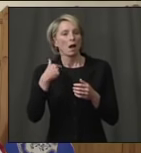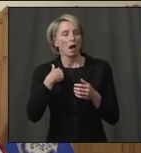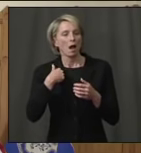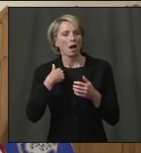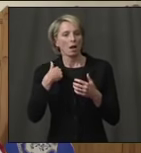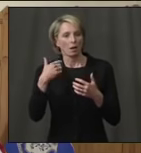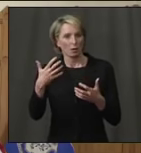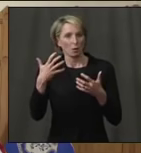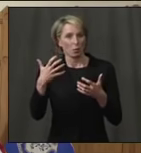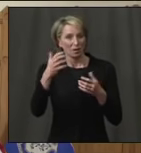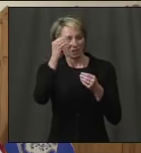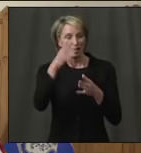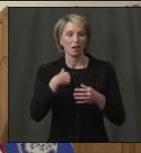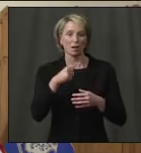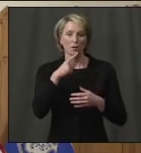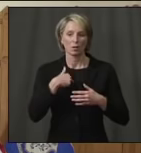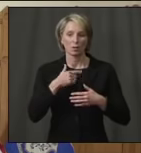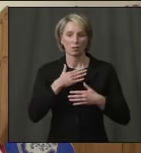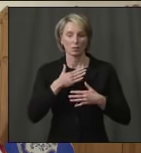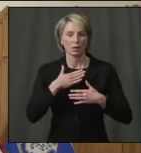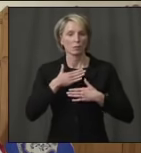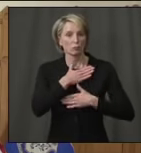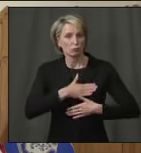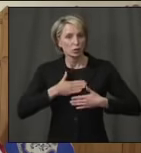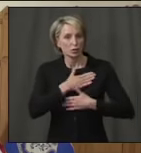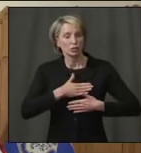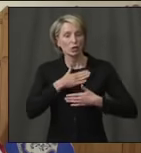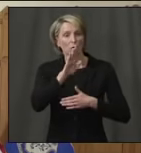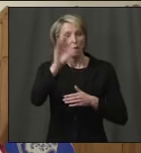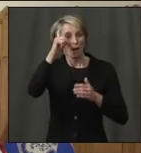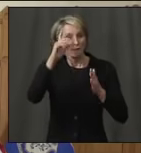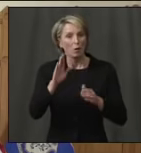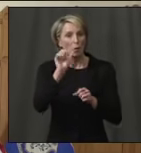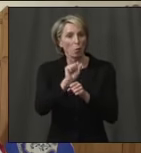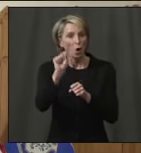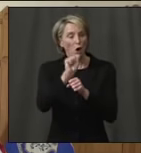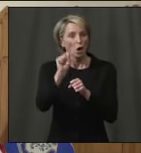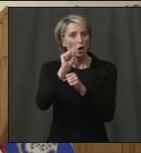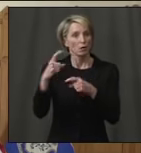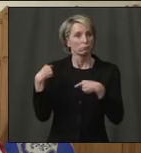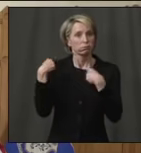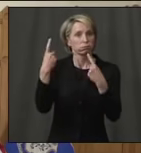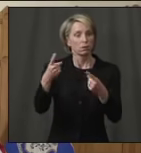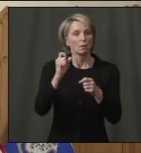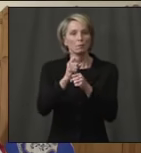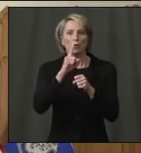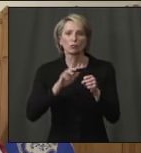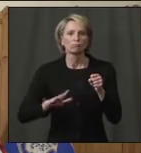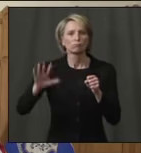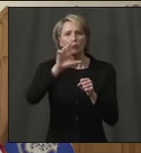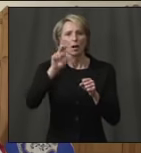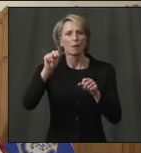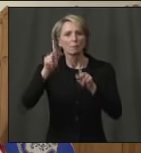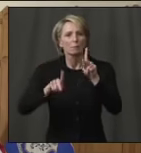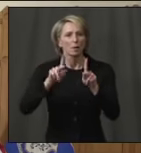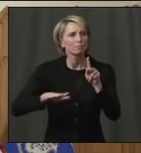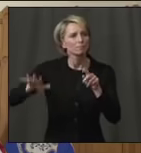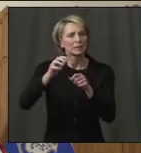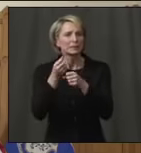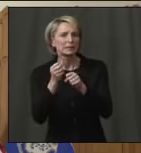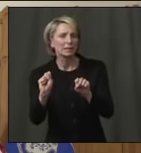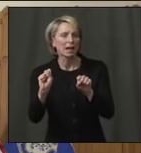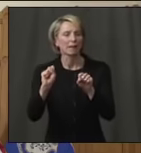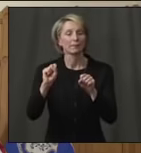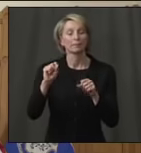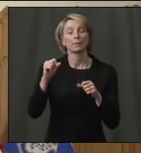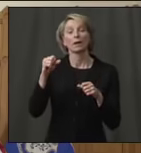to tell you how much I appreciate everything you've done to help keep us all safe here in the state. I was